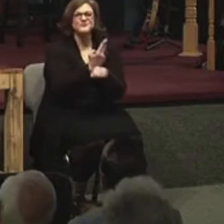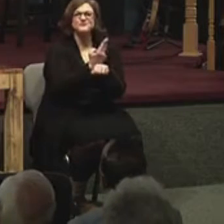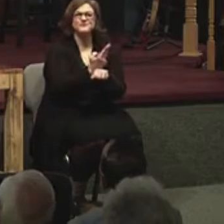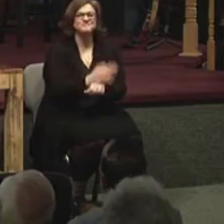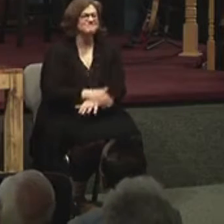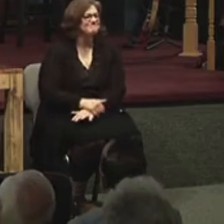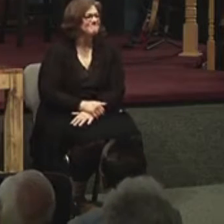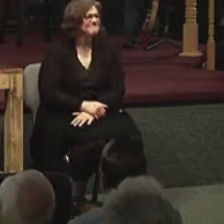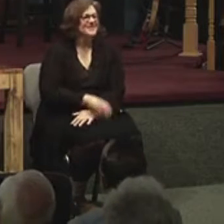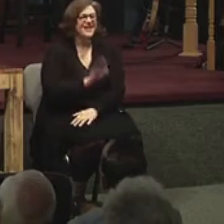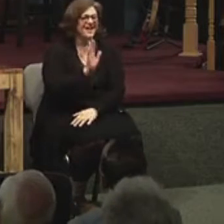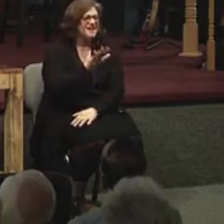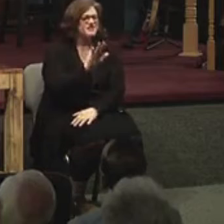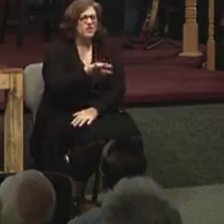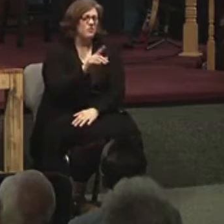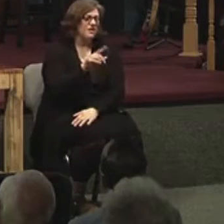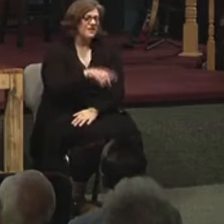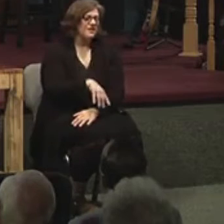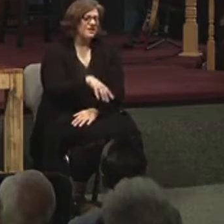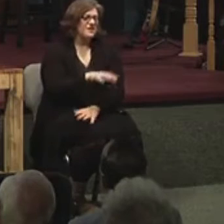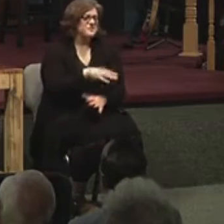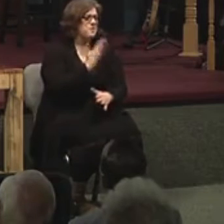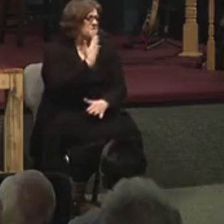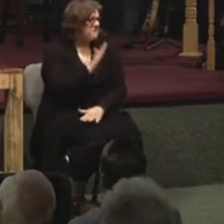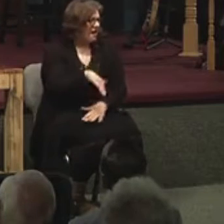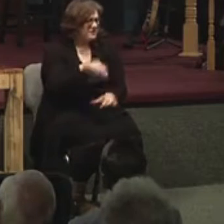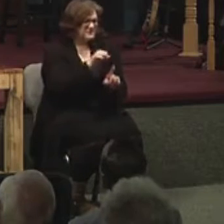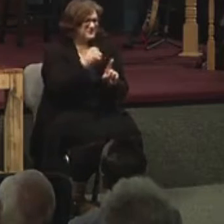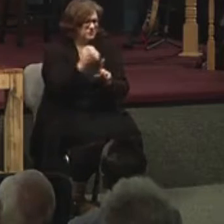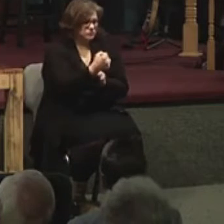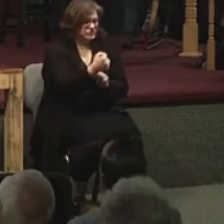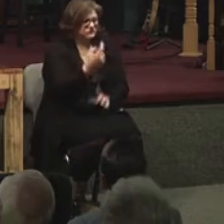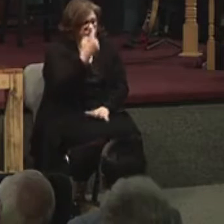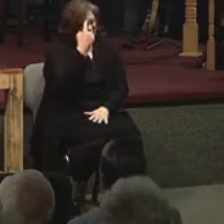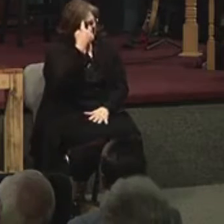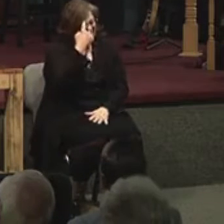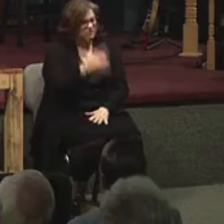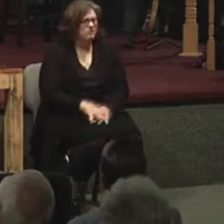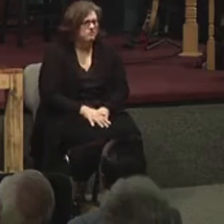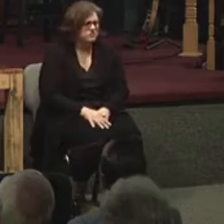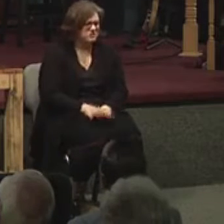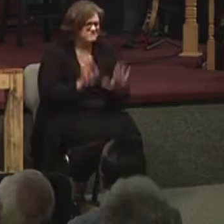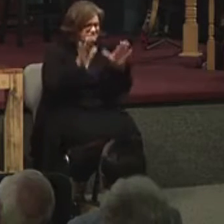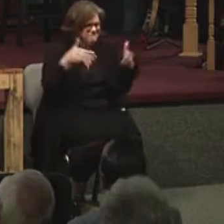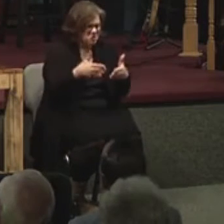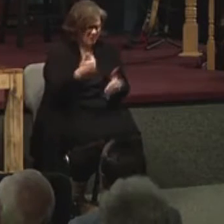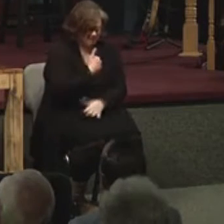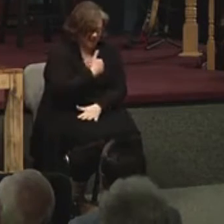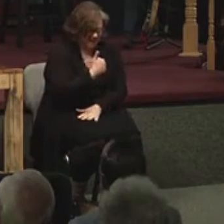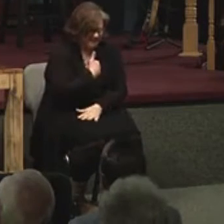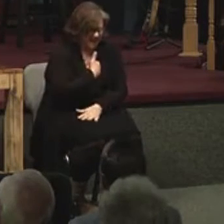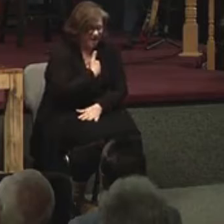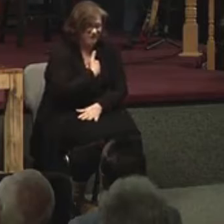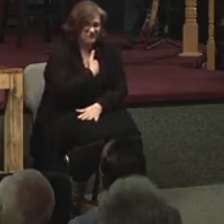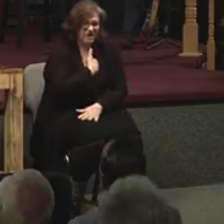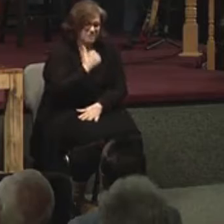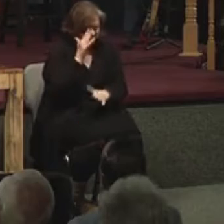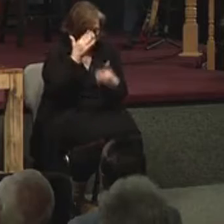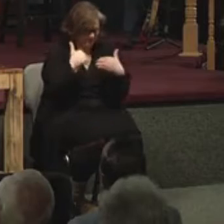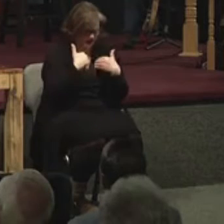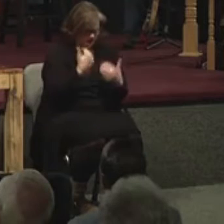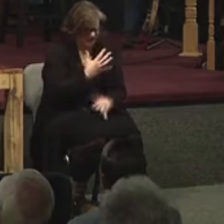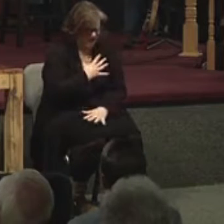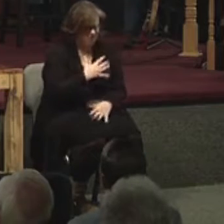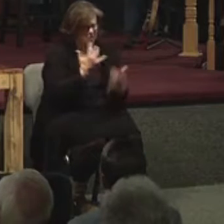Don't look at hardships and allow them to just crowd out the good news. Faithfully cling to Jesus during hard times and allow